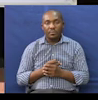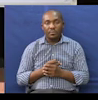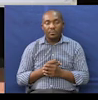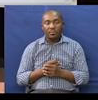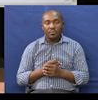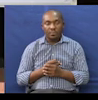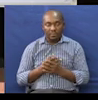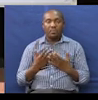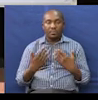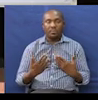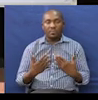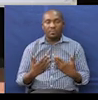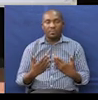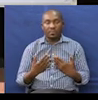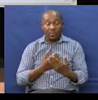Therefore,